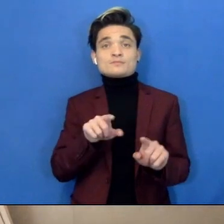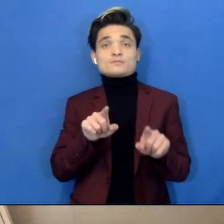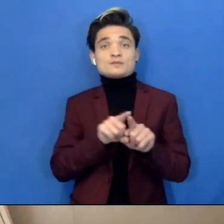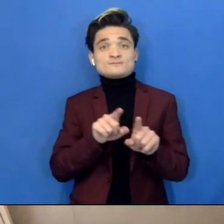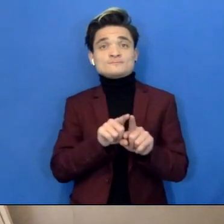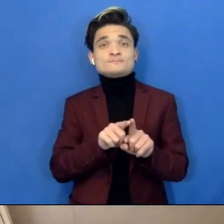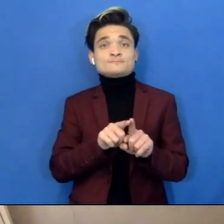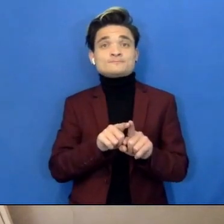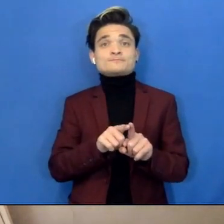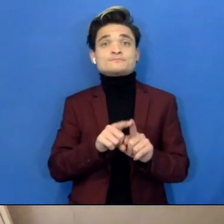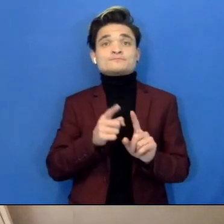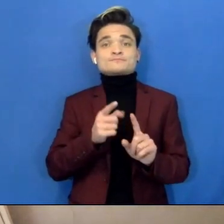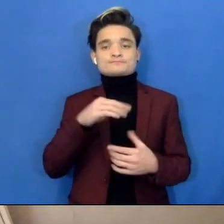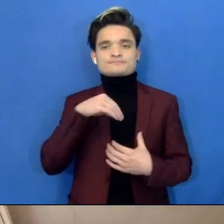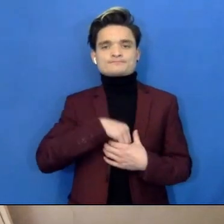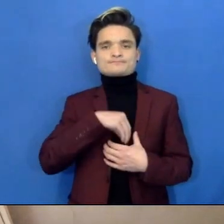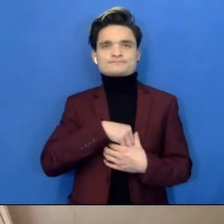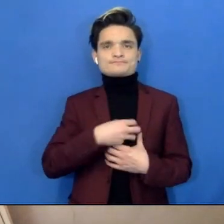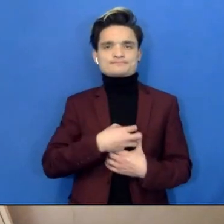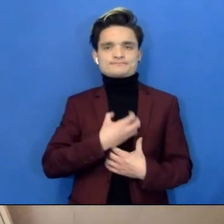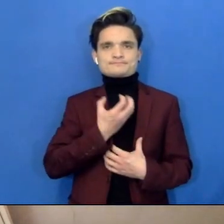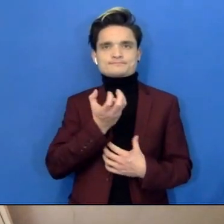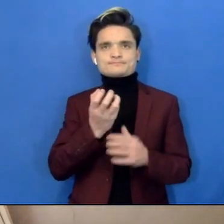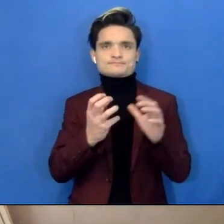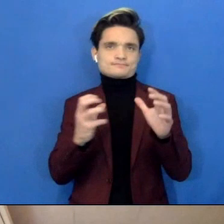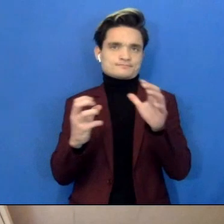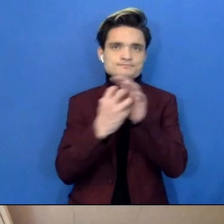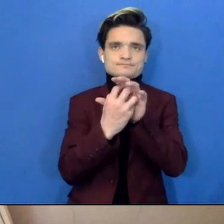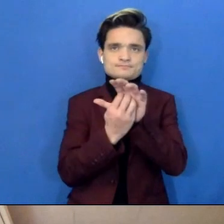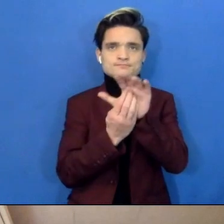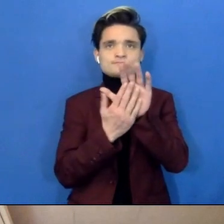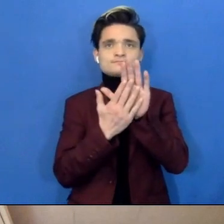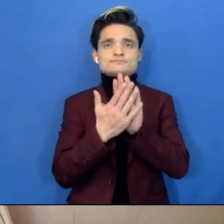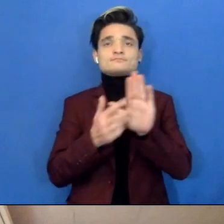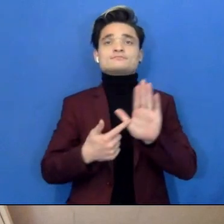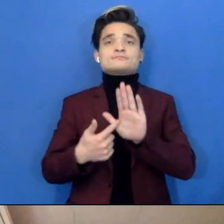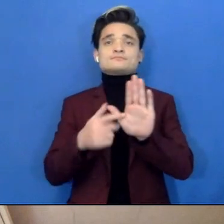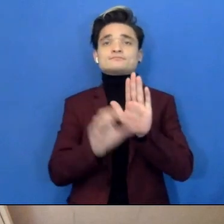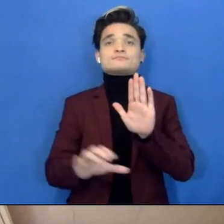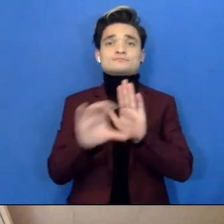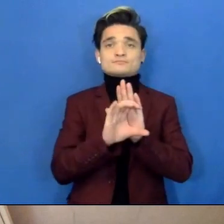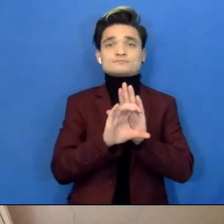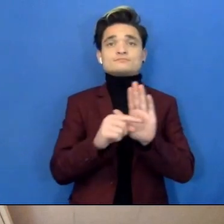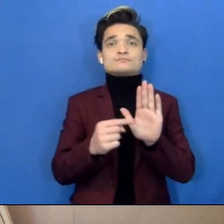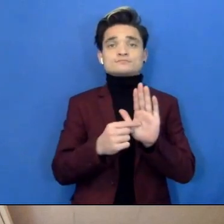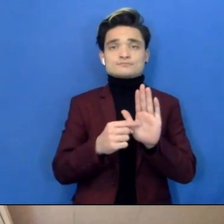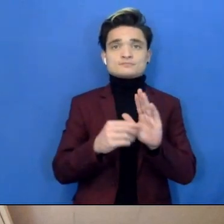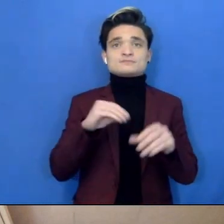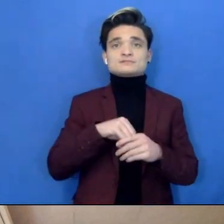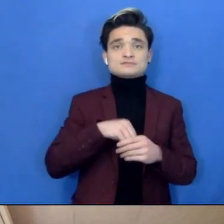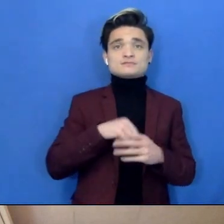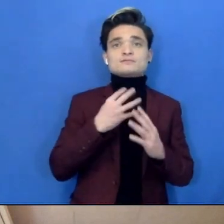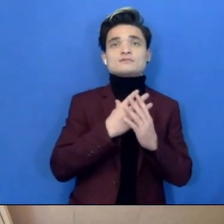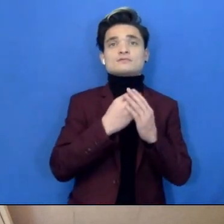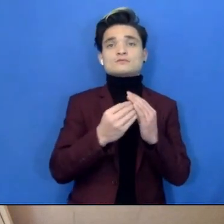2 ways to create character. We can create from the inside out, or we can create from the outside in. And then depending on